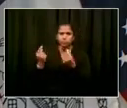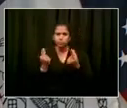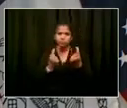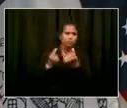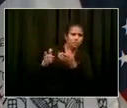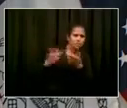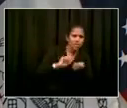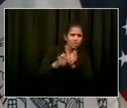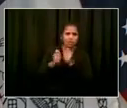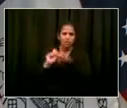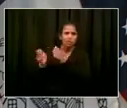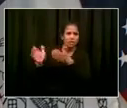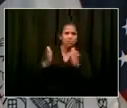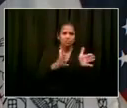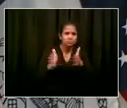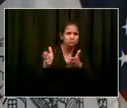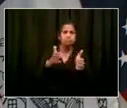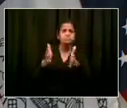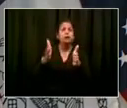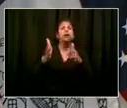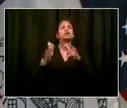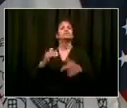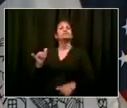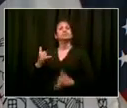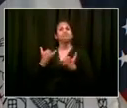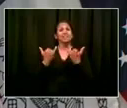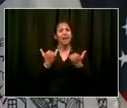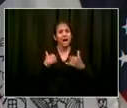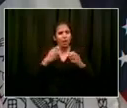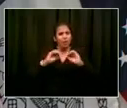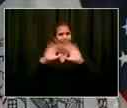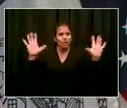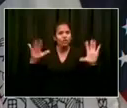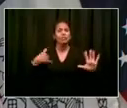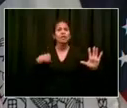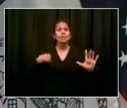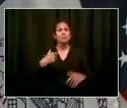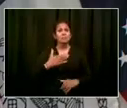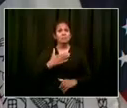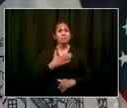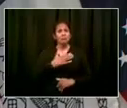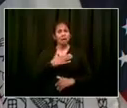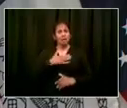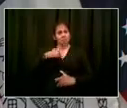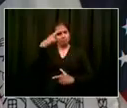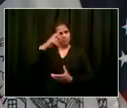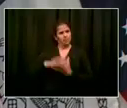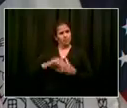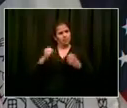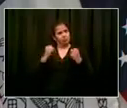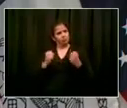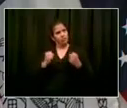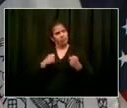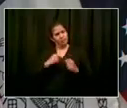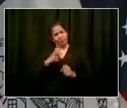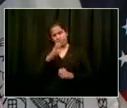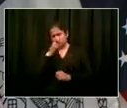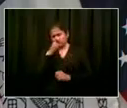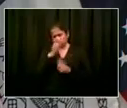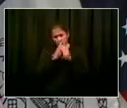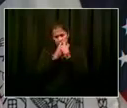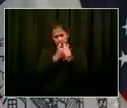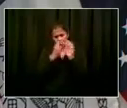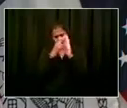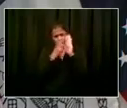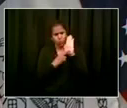safety, and we believe that we should be very careful here because of the history around the world. And Dr. Choksi's been one of the leading voices saying,